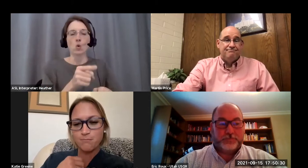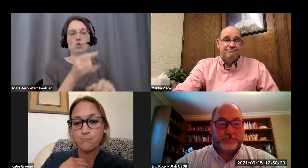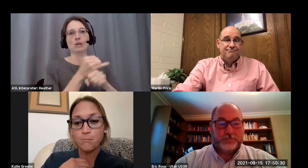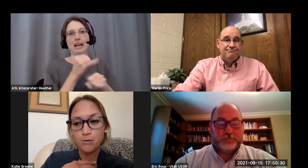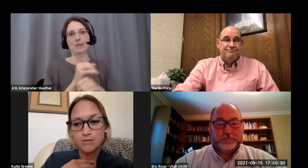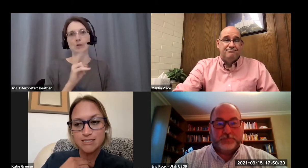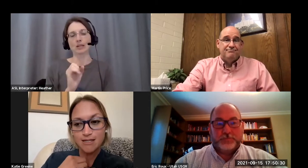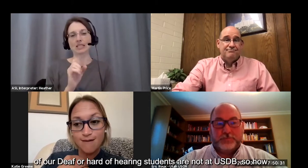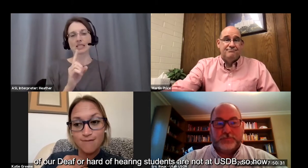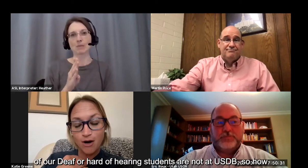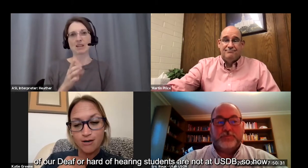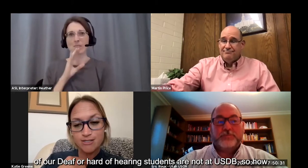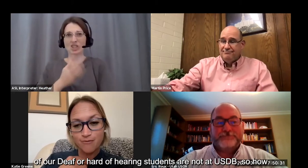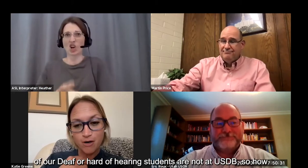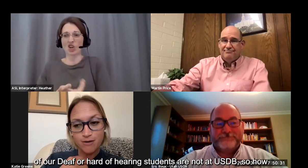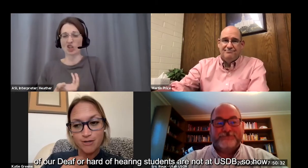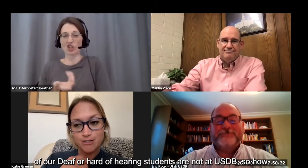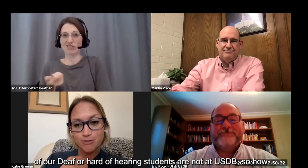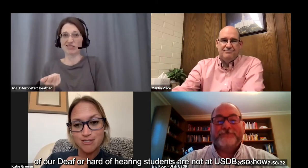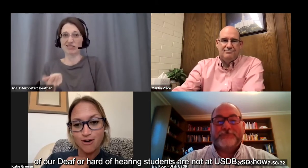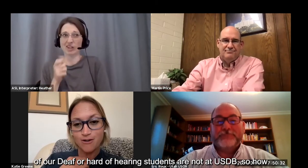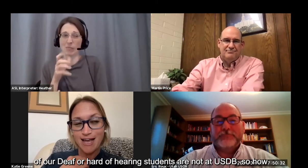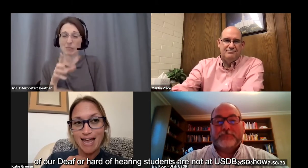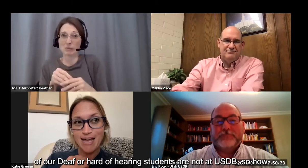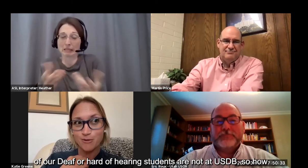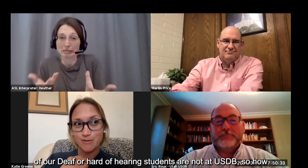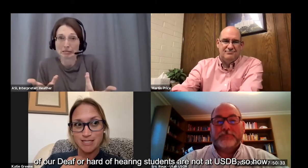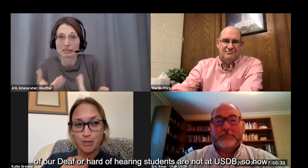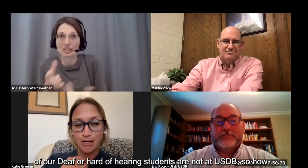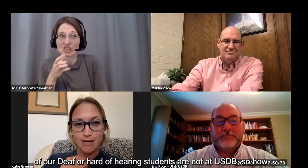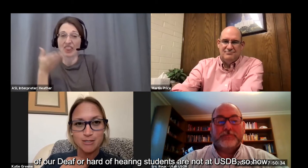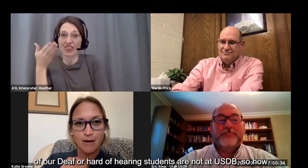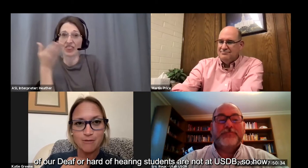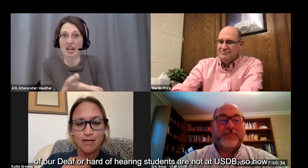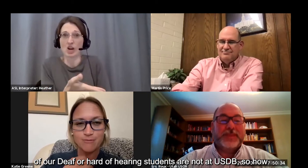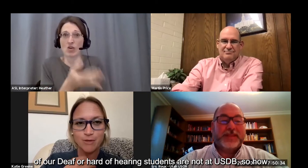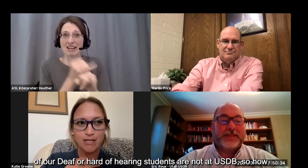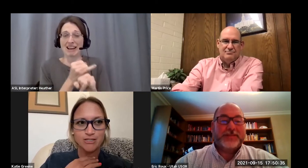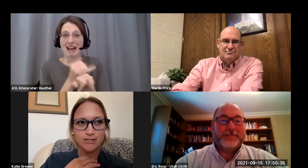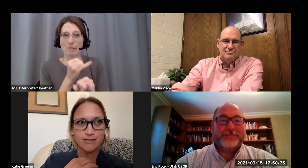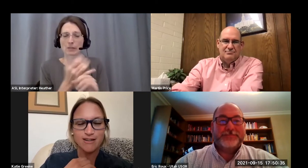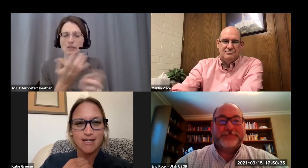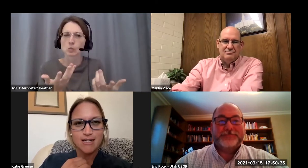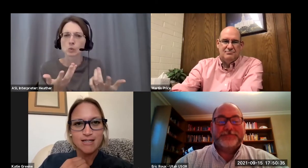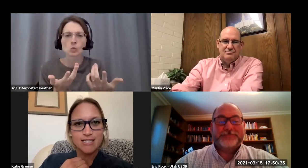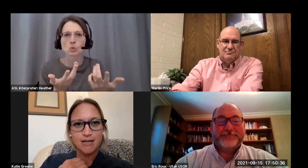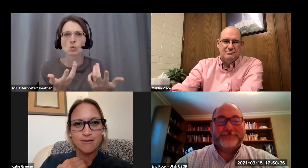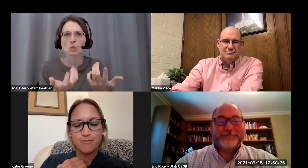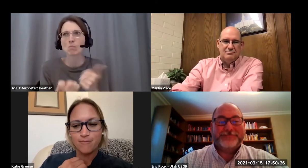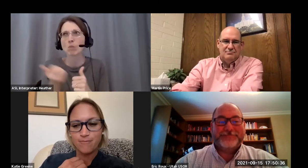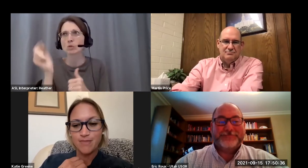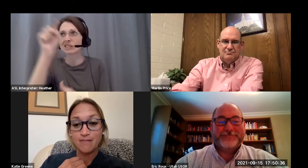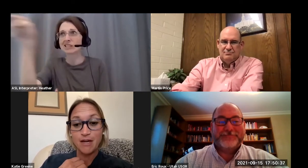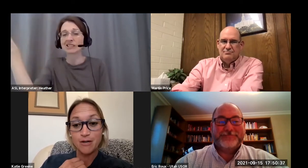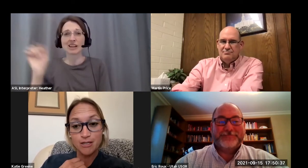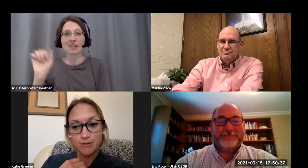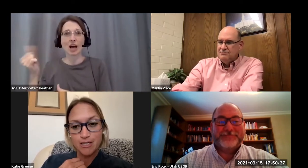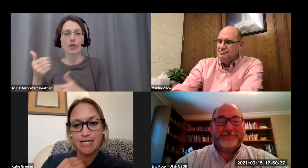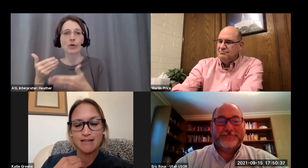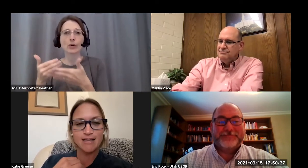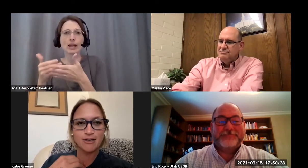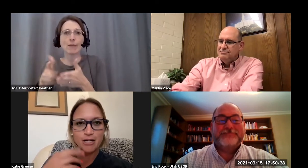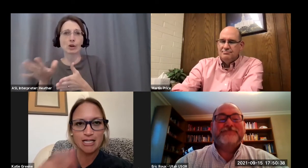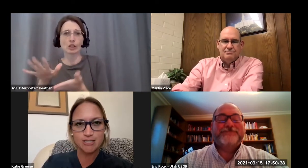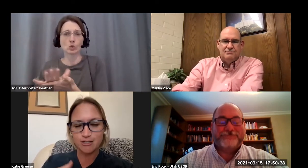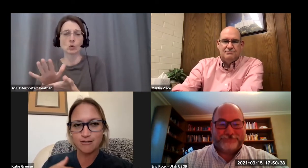mindful that most of our deaf or hard of hearing students are not at USDB. And so how can we make sure that they're